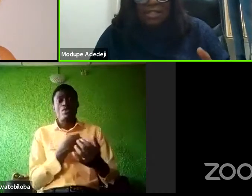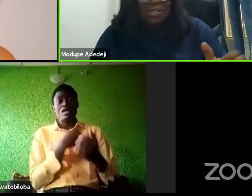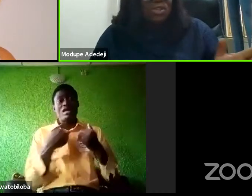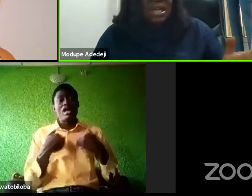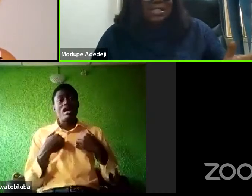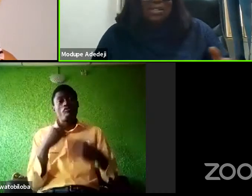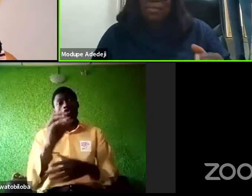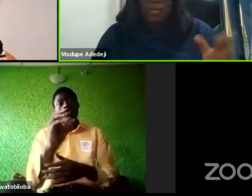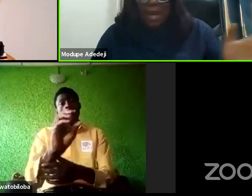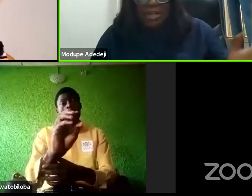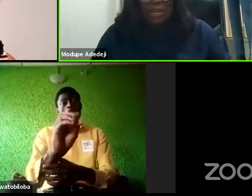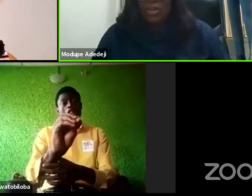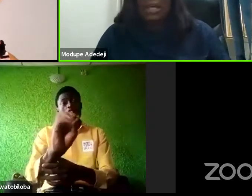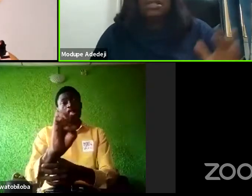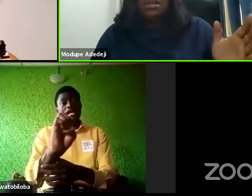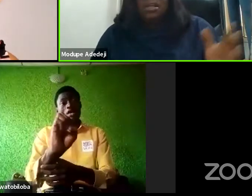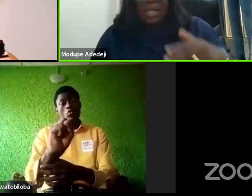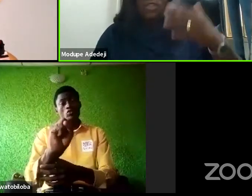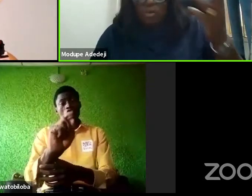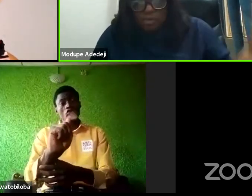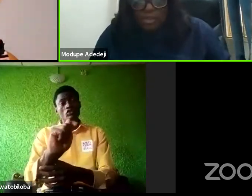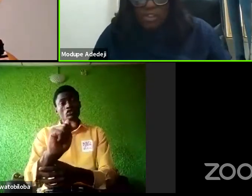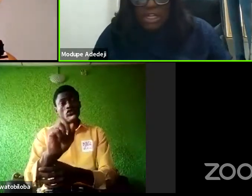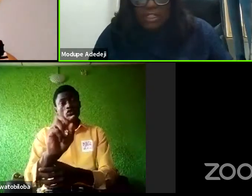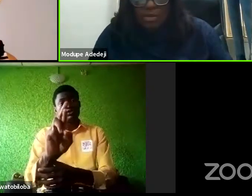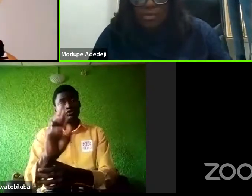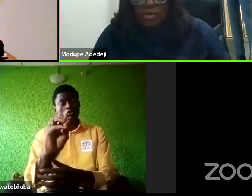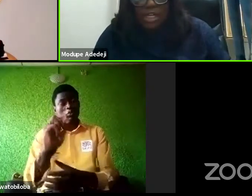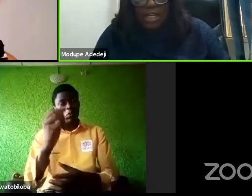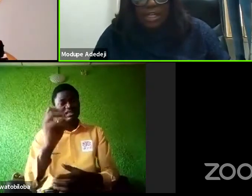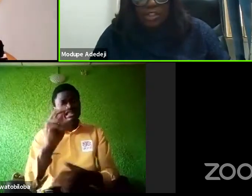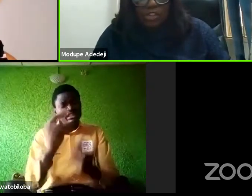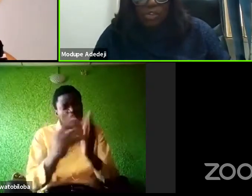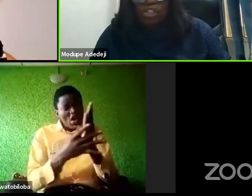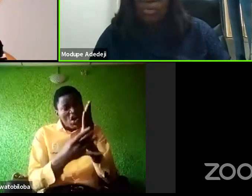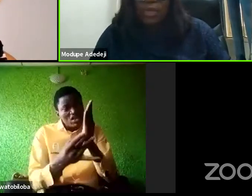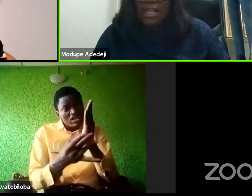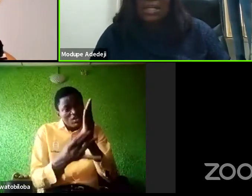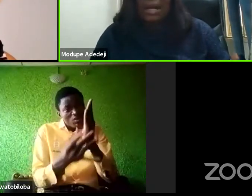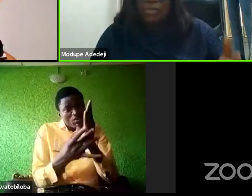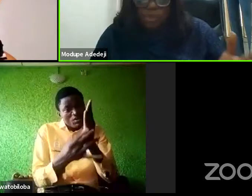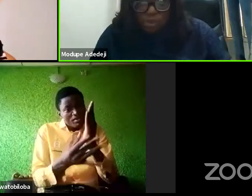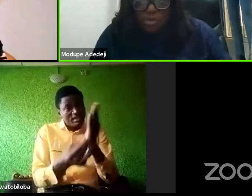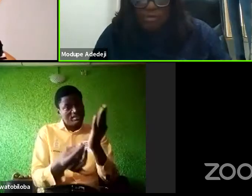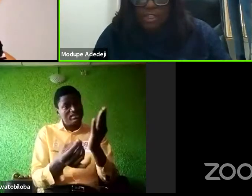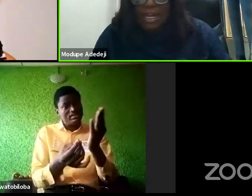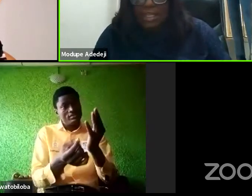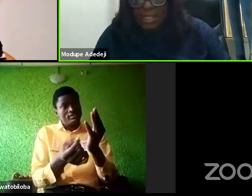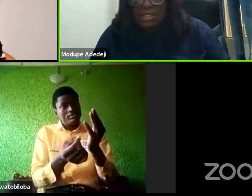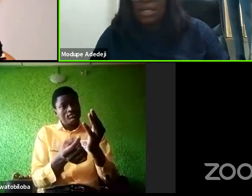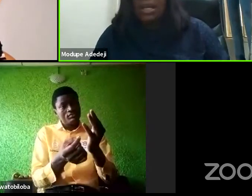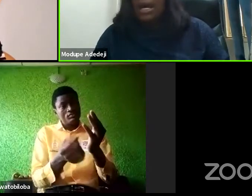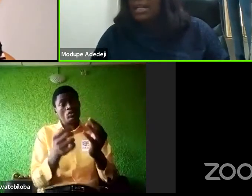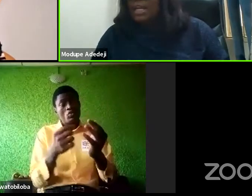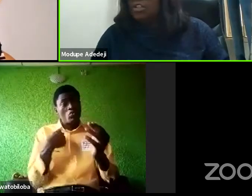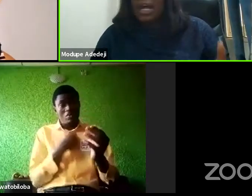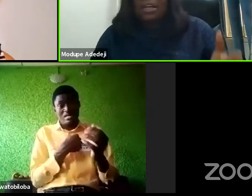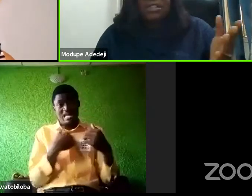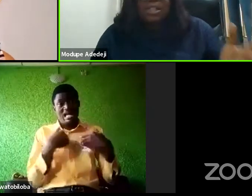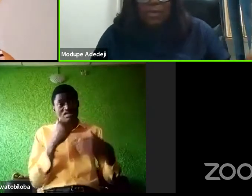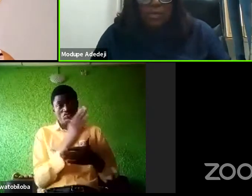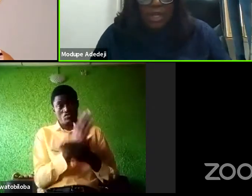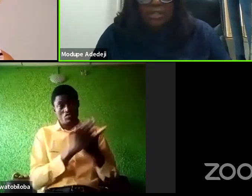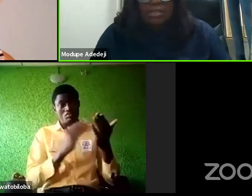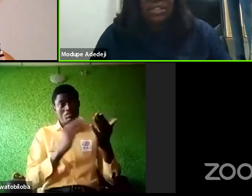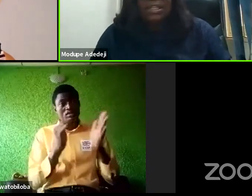lubricants, I think it's sold as Primarine and all that. There are some estrogen lubricants that can be used in that case. And then you